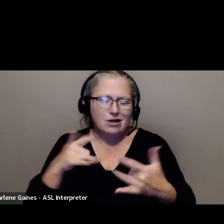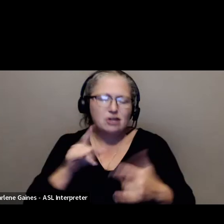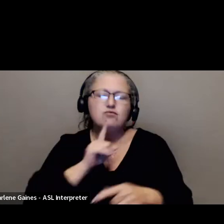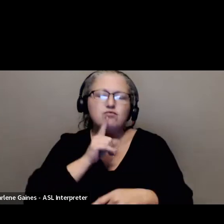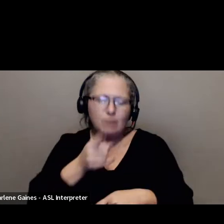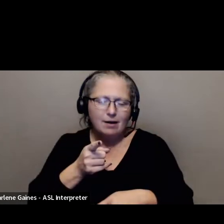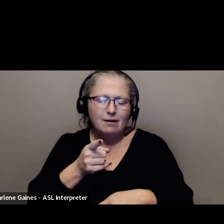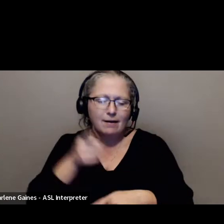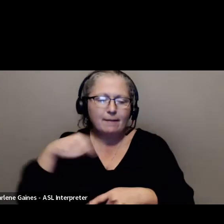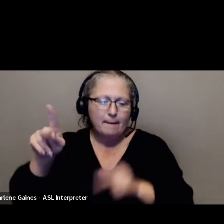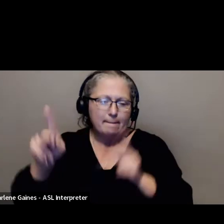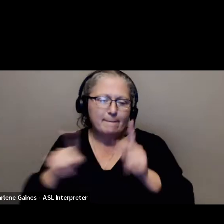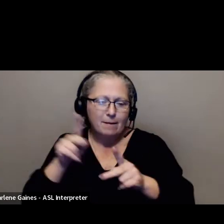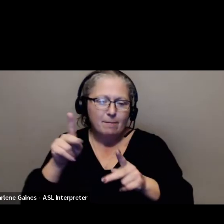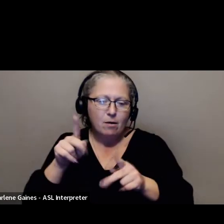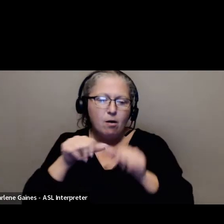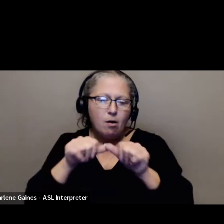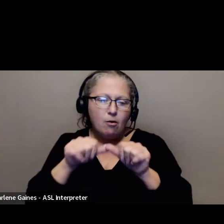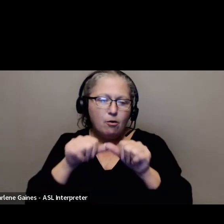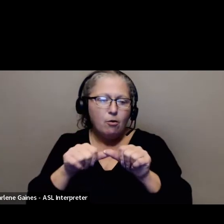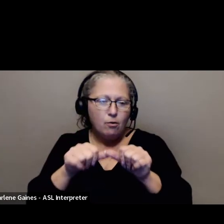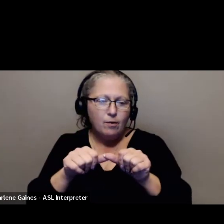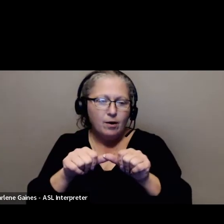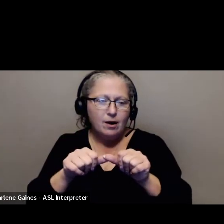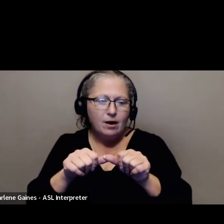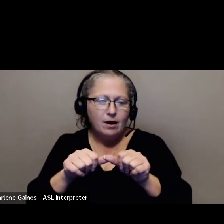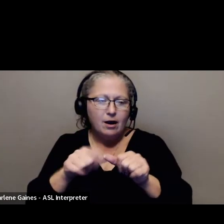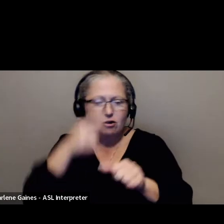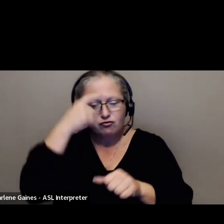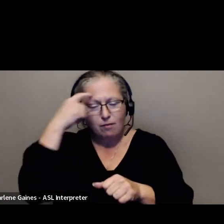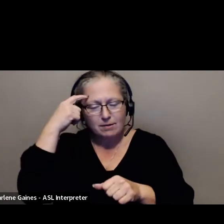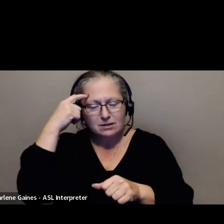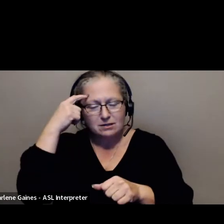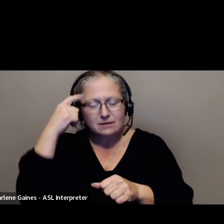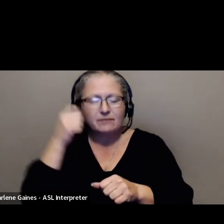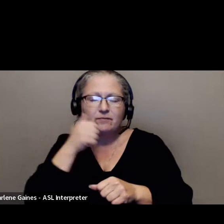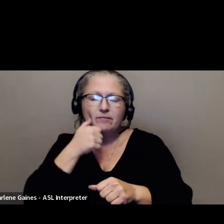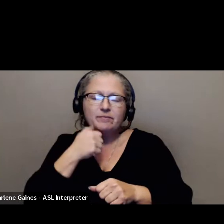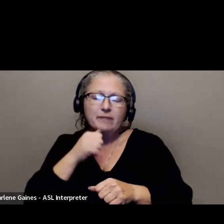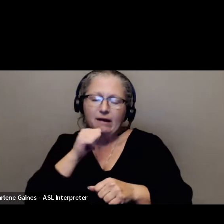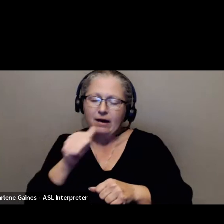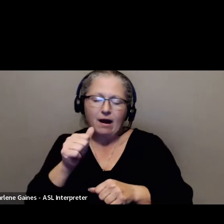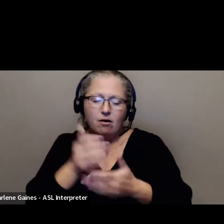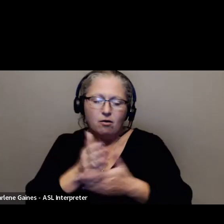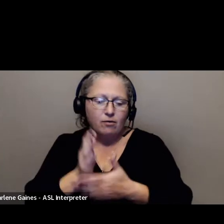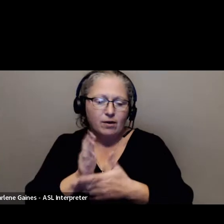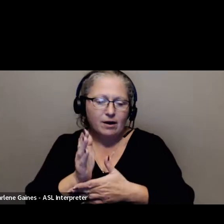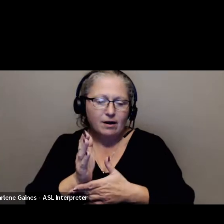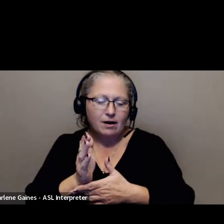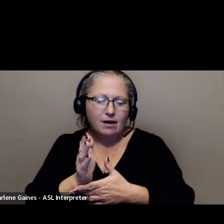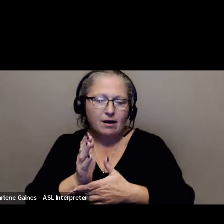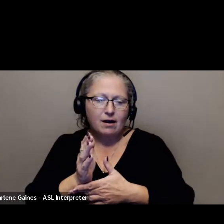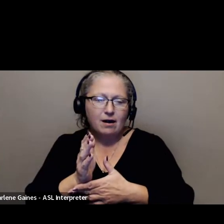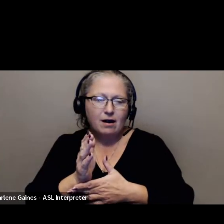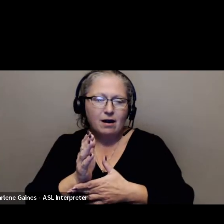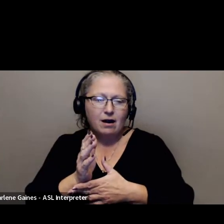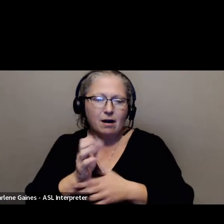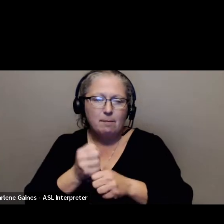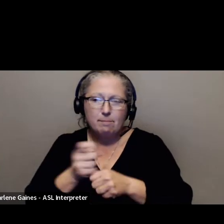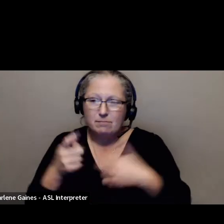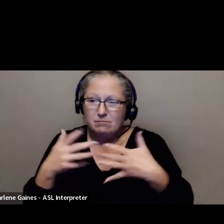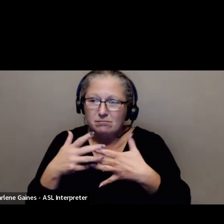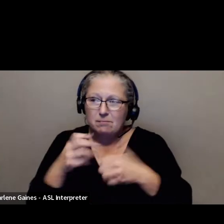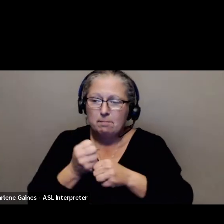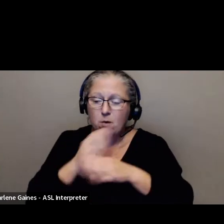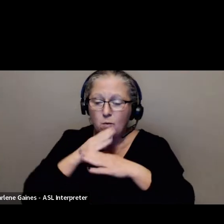real. And these people are ongoing in a traumatization, and it's not okay. This intimidation and this